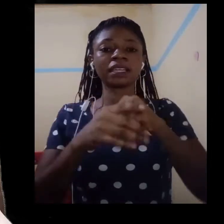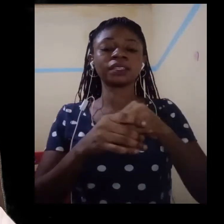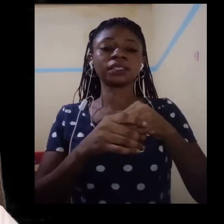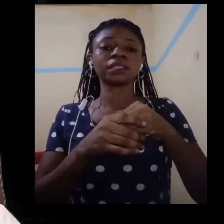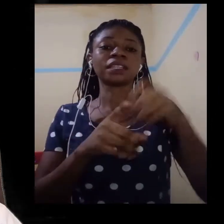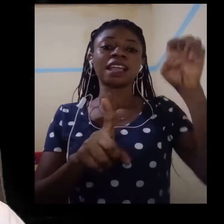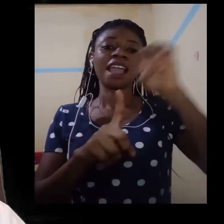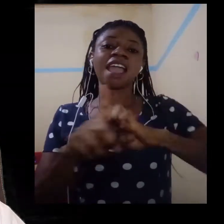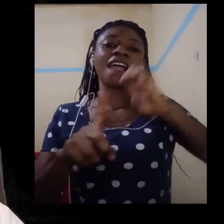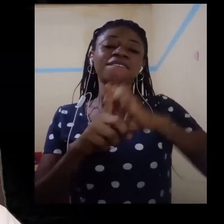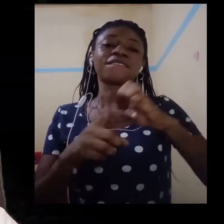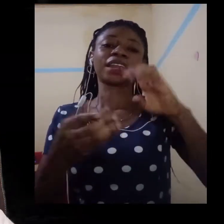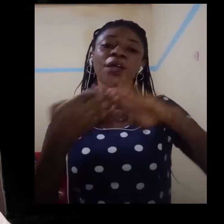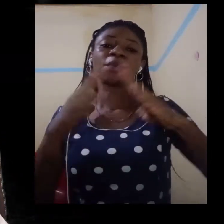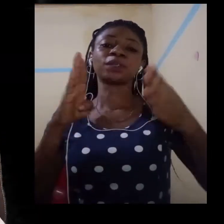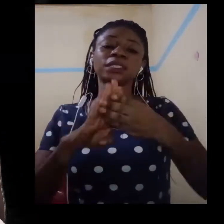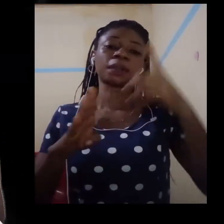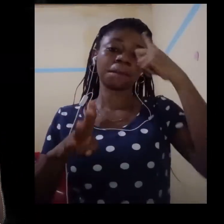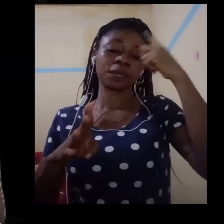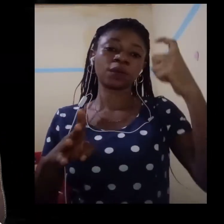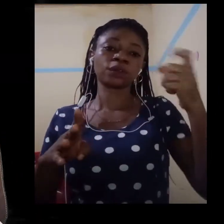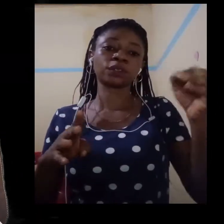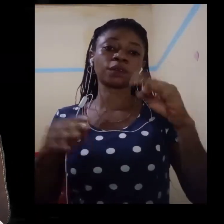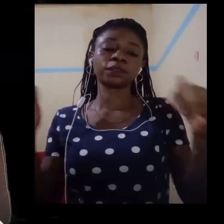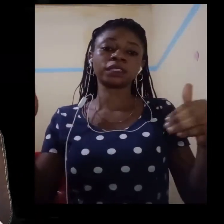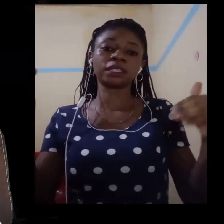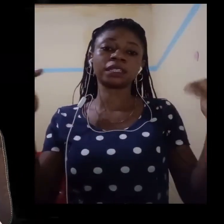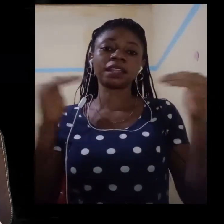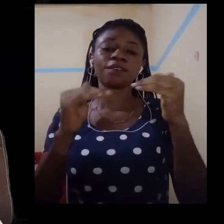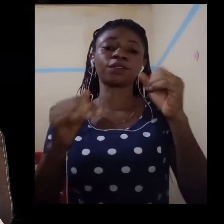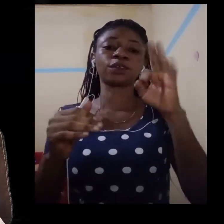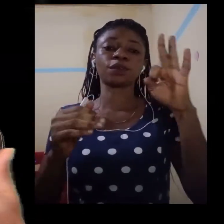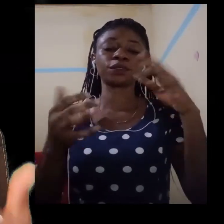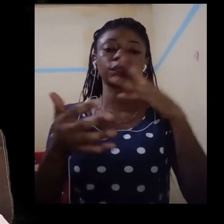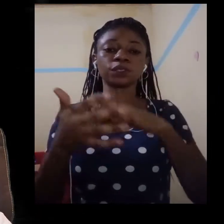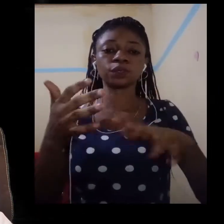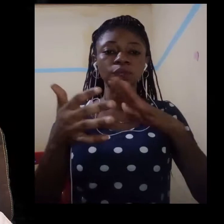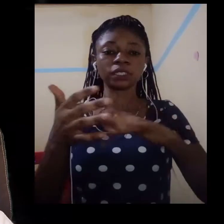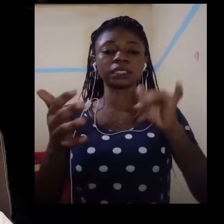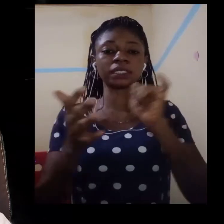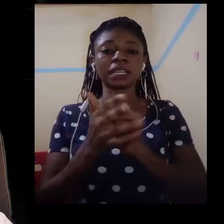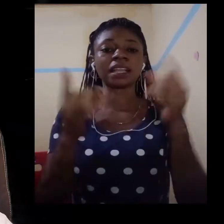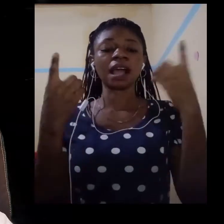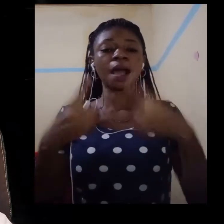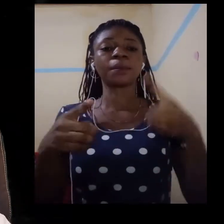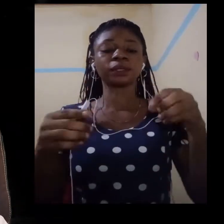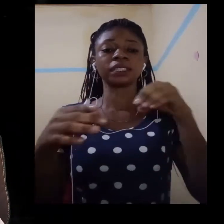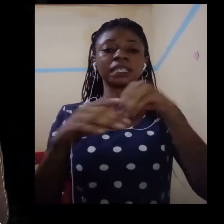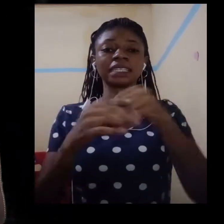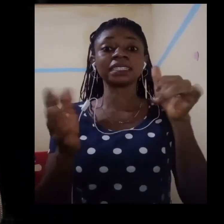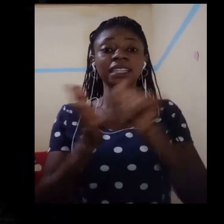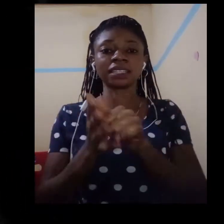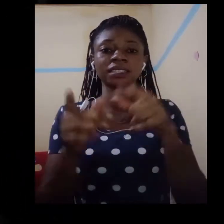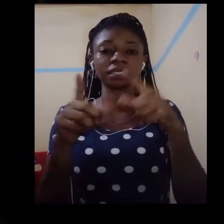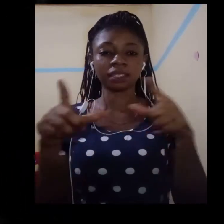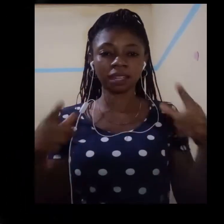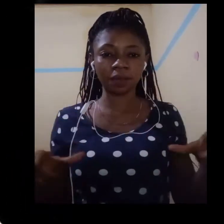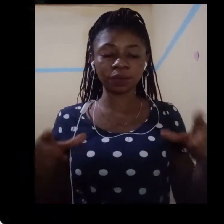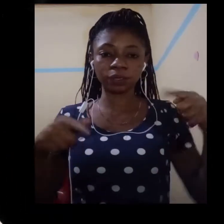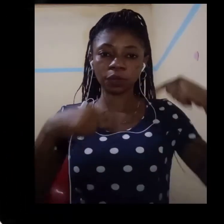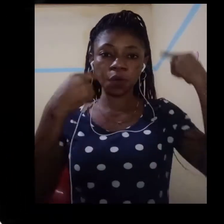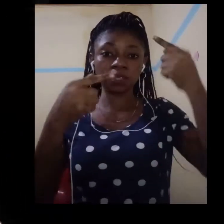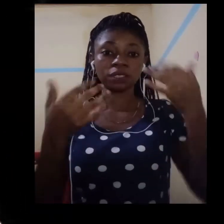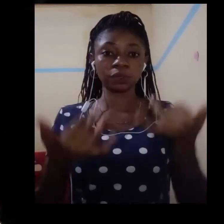of the level of study that has been done on American Sign Language that is still going on till today. So we